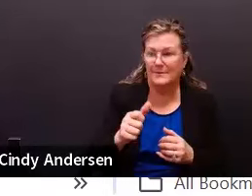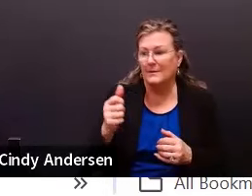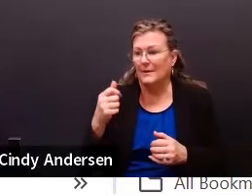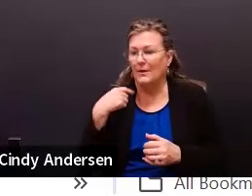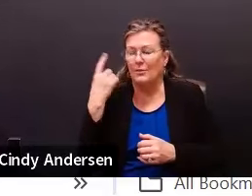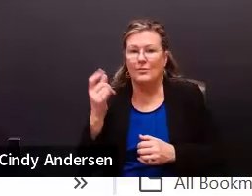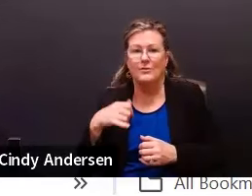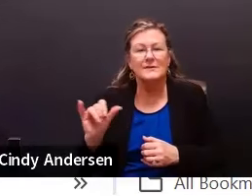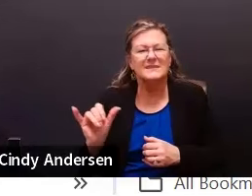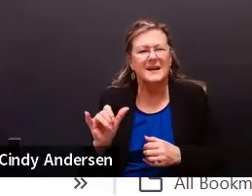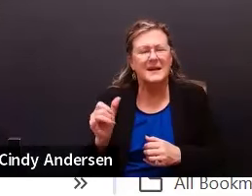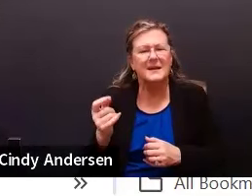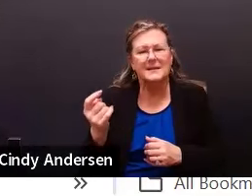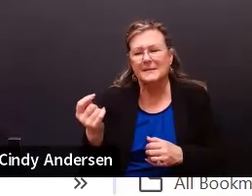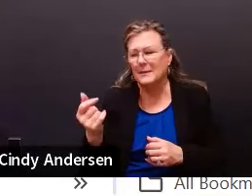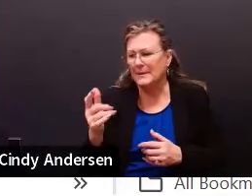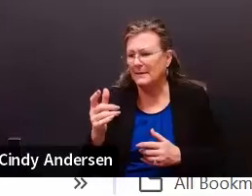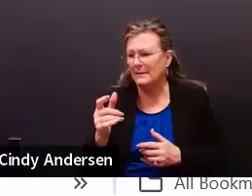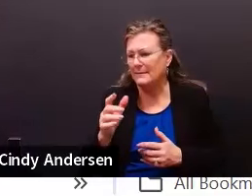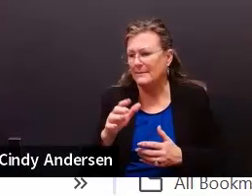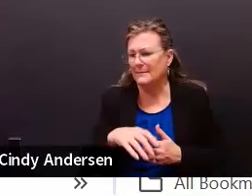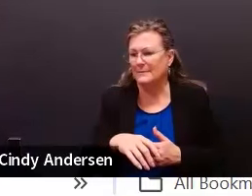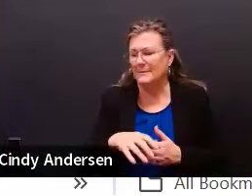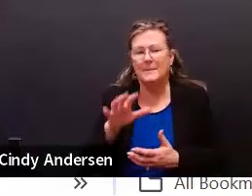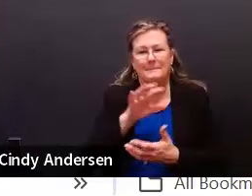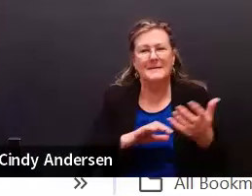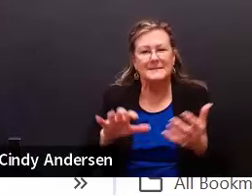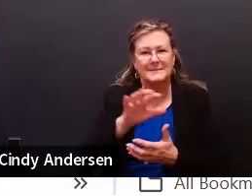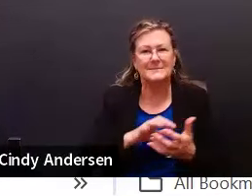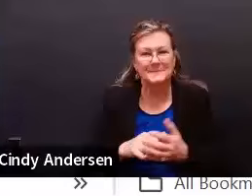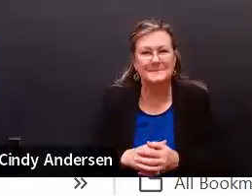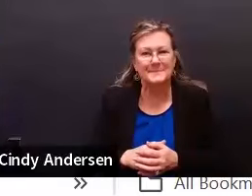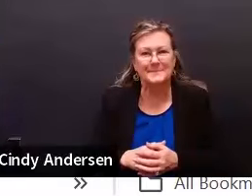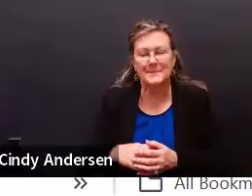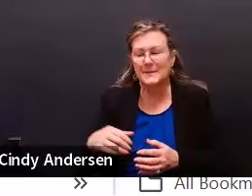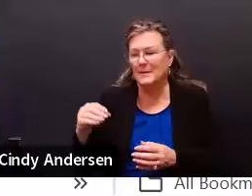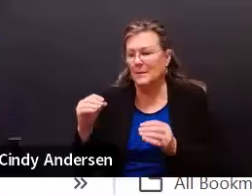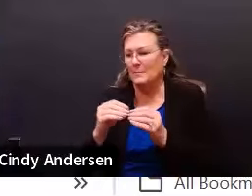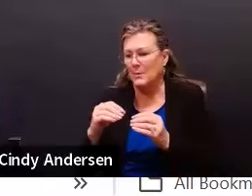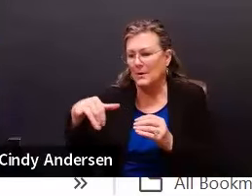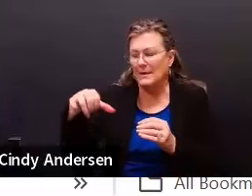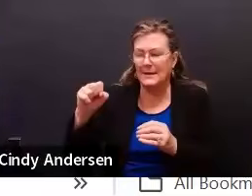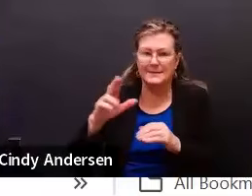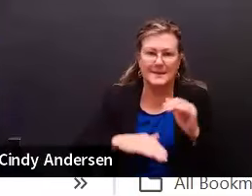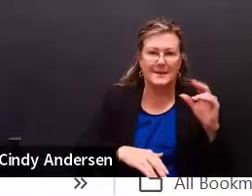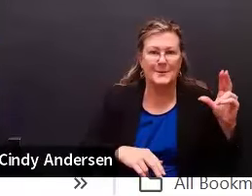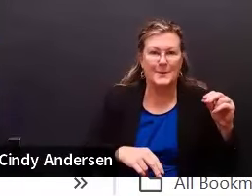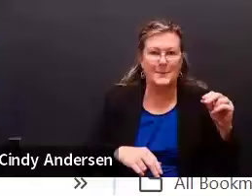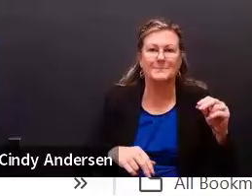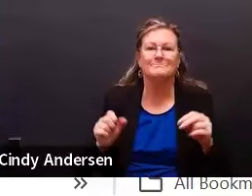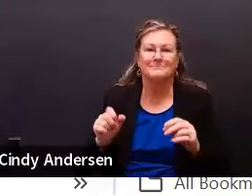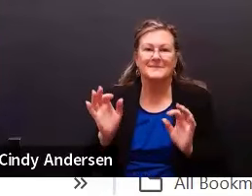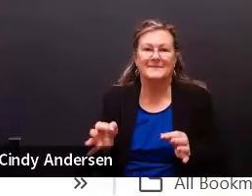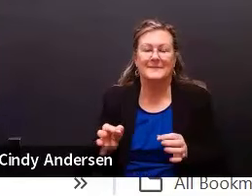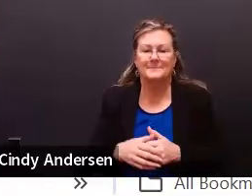looks like it's a bit of a mix, or maybe more yeses than no, more yeses than nos. Yep,